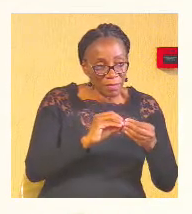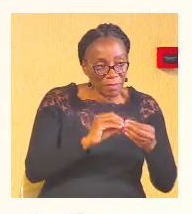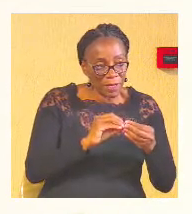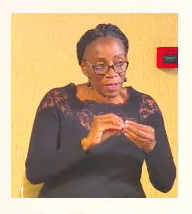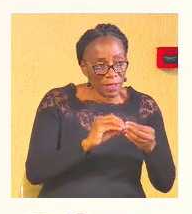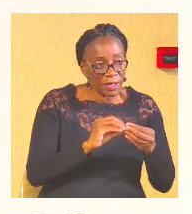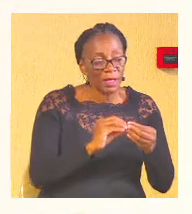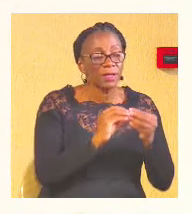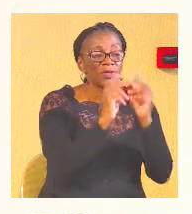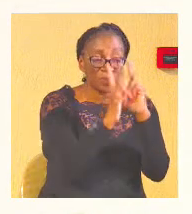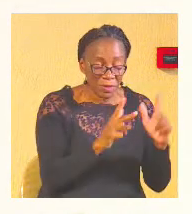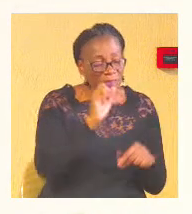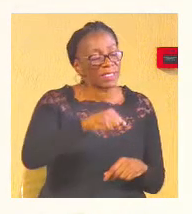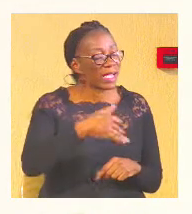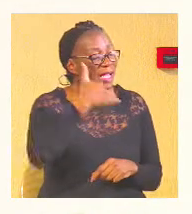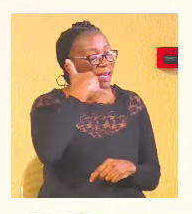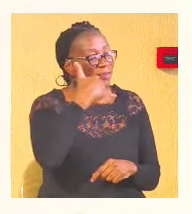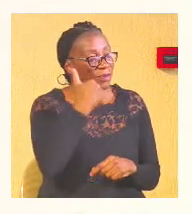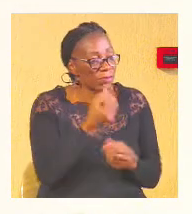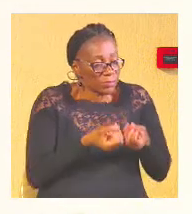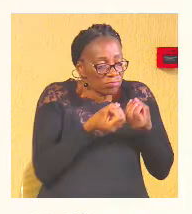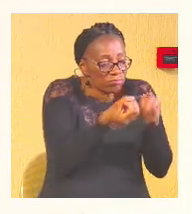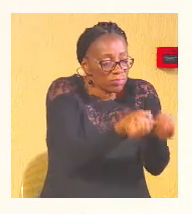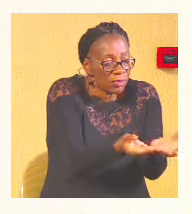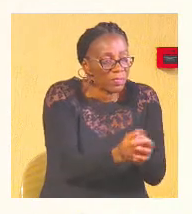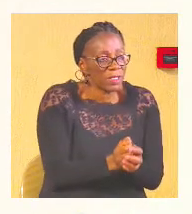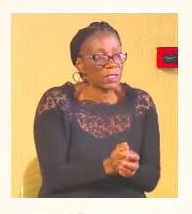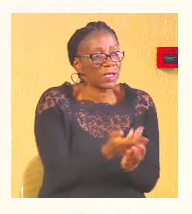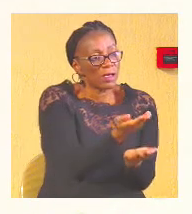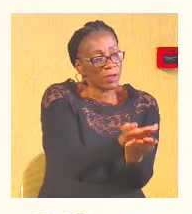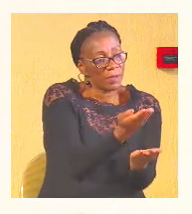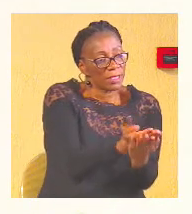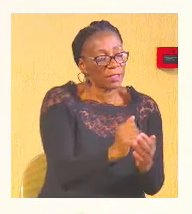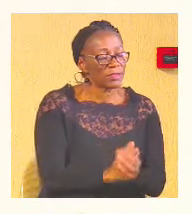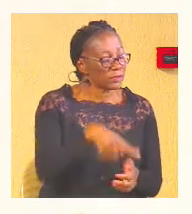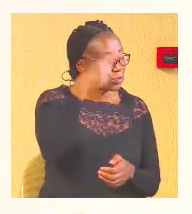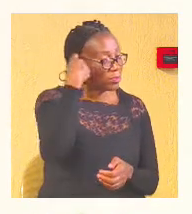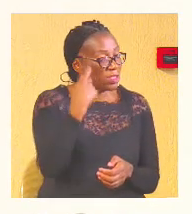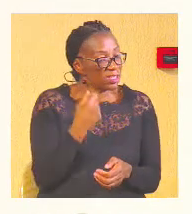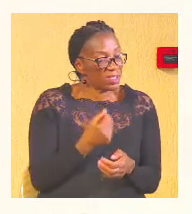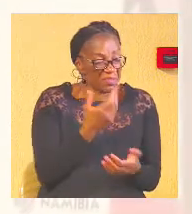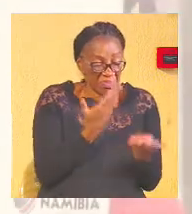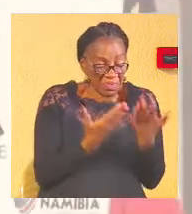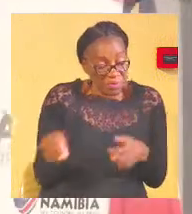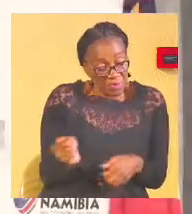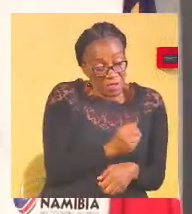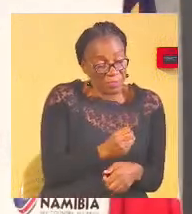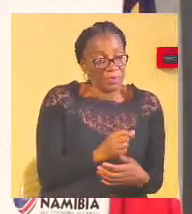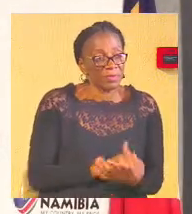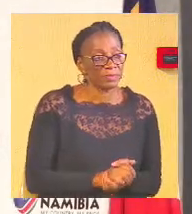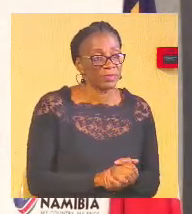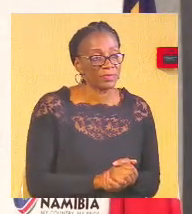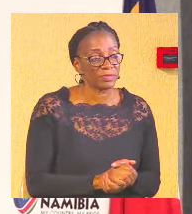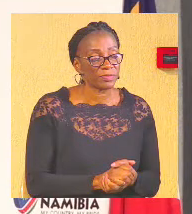that people can call in, and they can submit their information for the ministry, to the ministry for consideration. Okay, we have another caller,